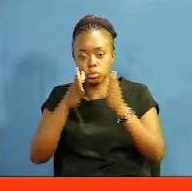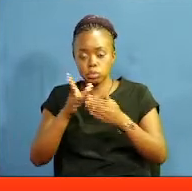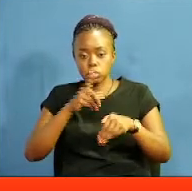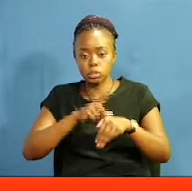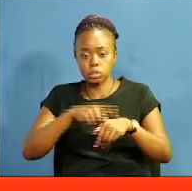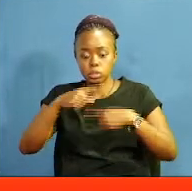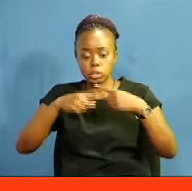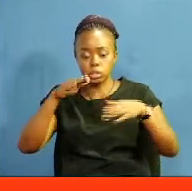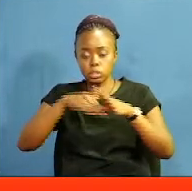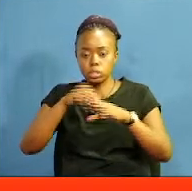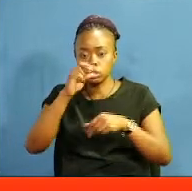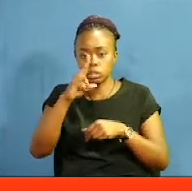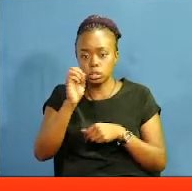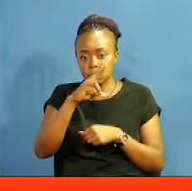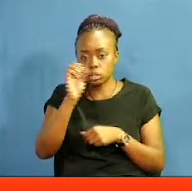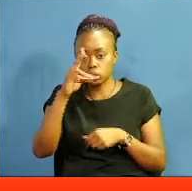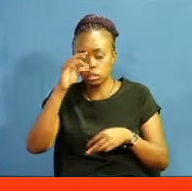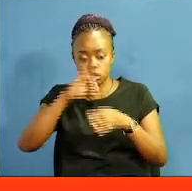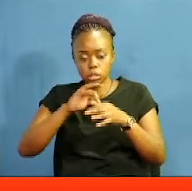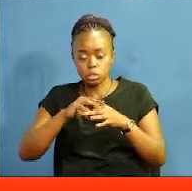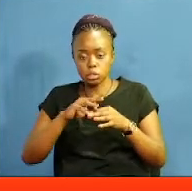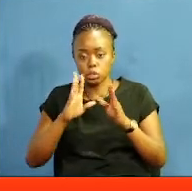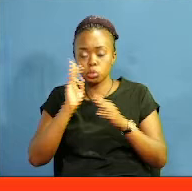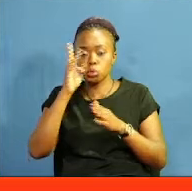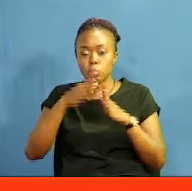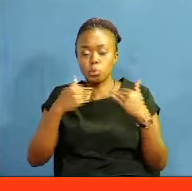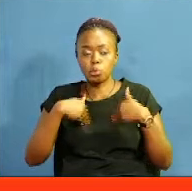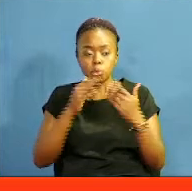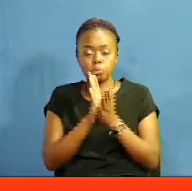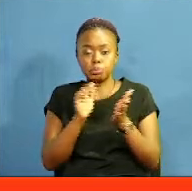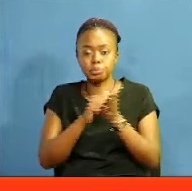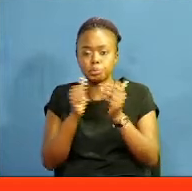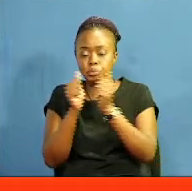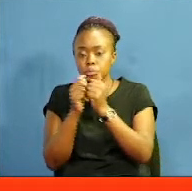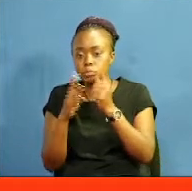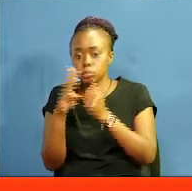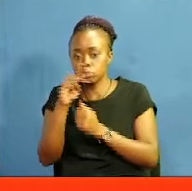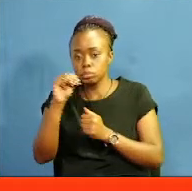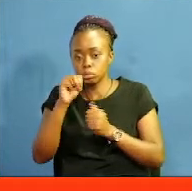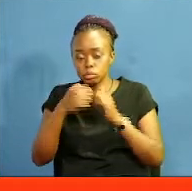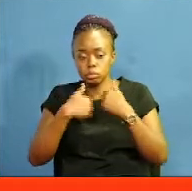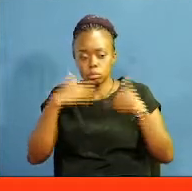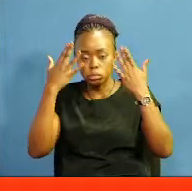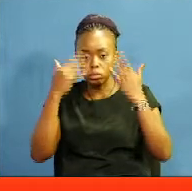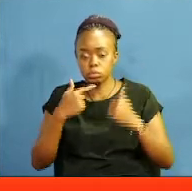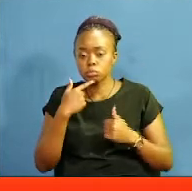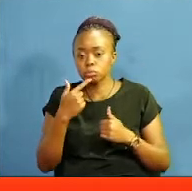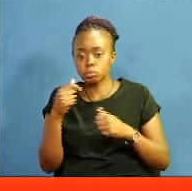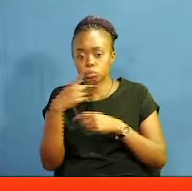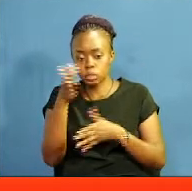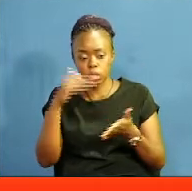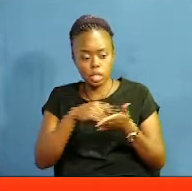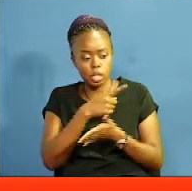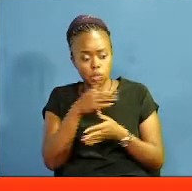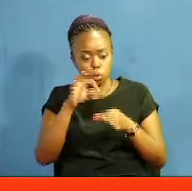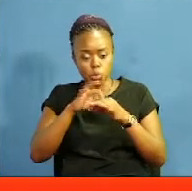time we are getting to 2022 elections, we'll have more than 19 million voters that we have right now. So to get